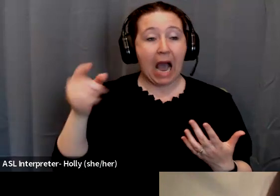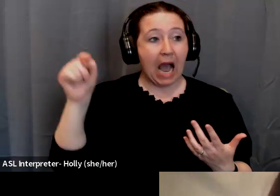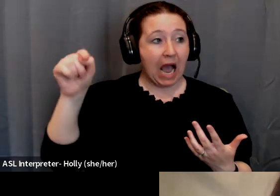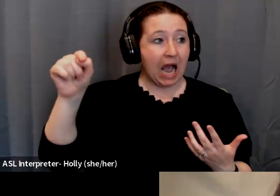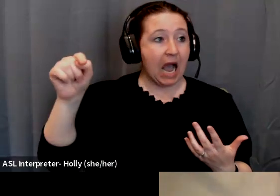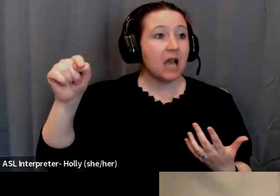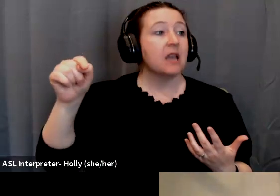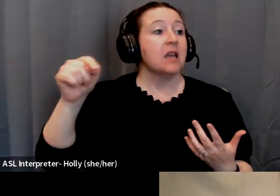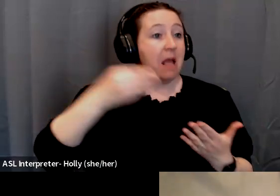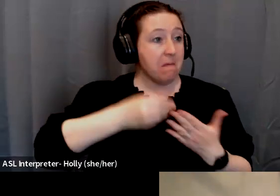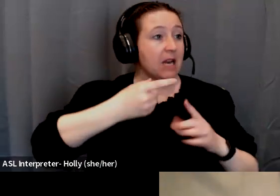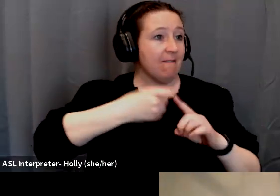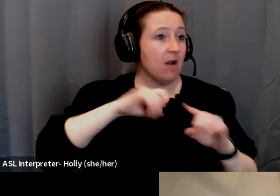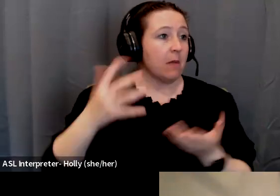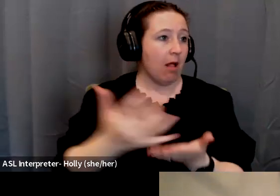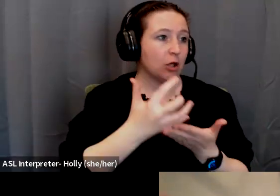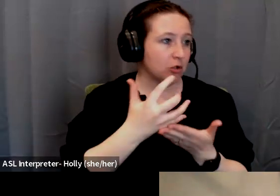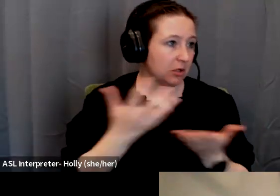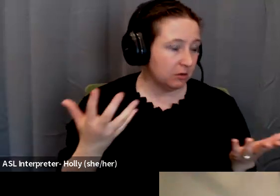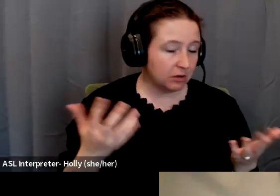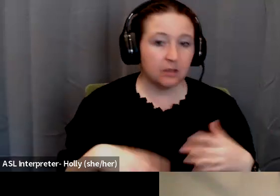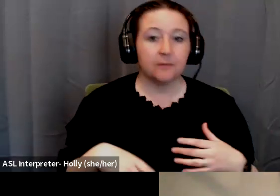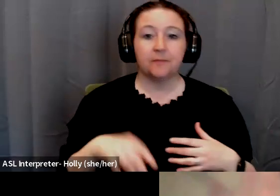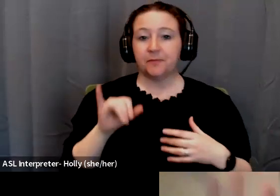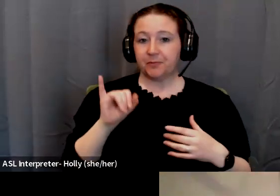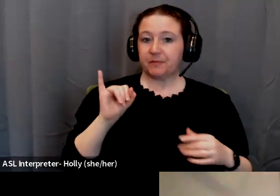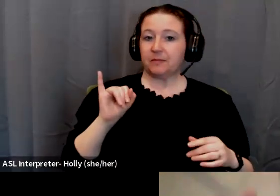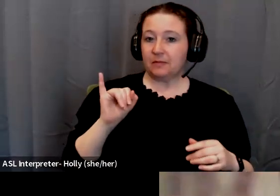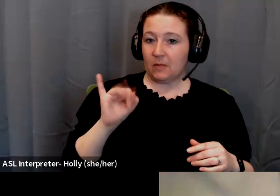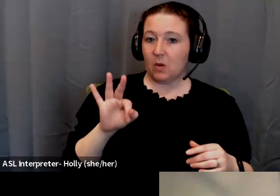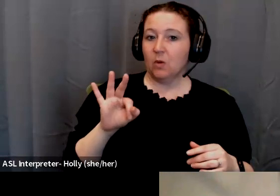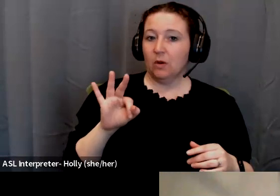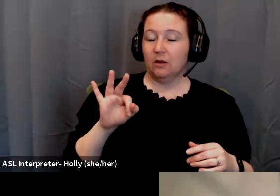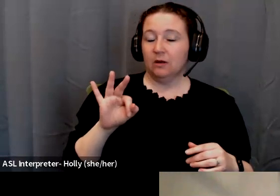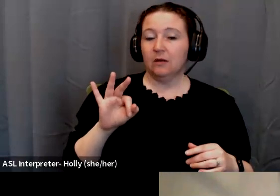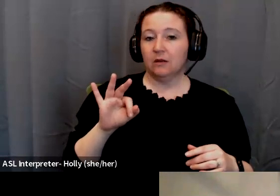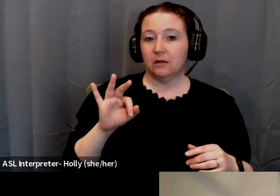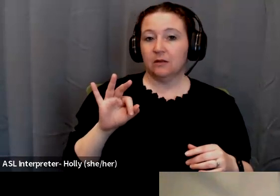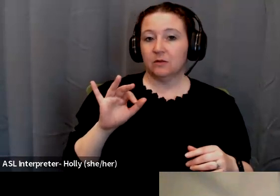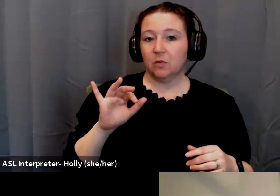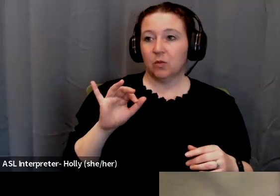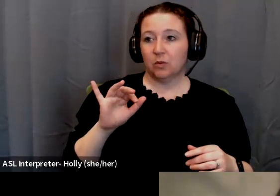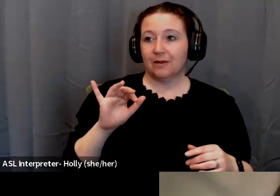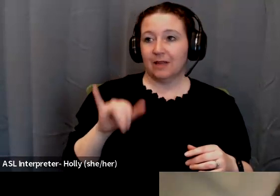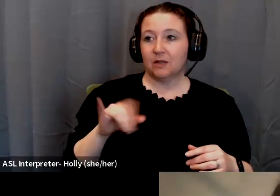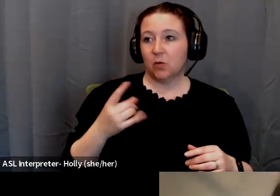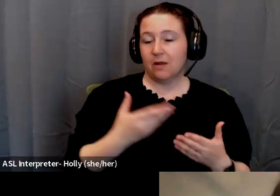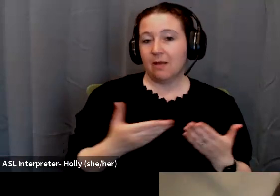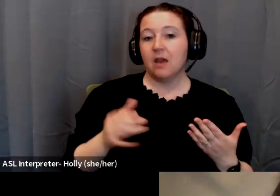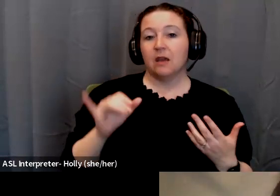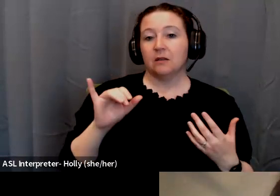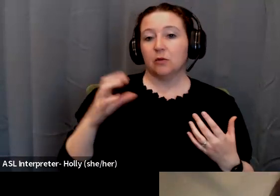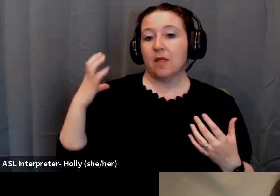say that, that is an easy way that the chair or the presiding officer at the time can say, well, that doesn't